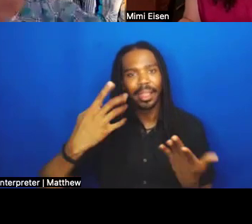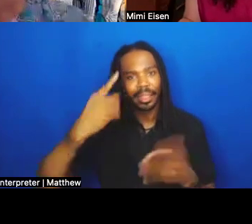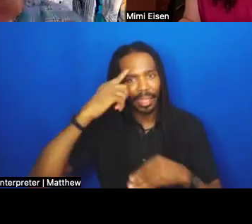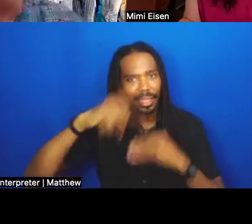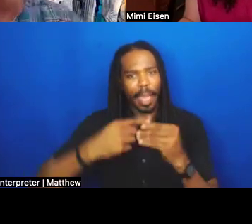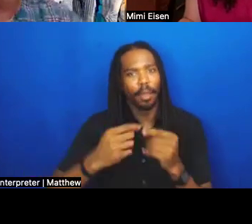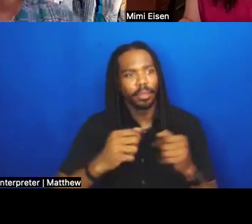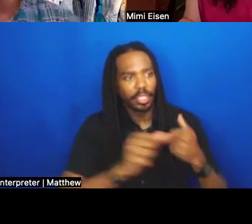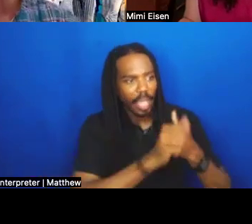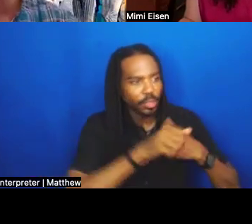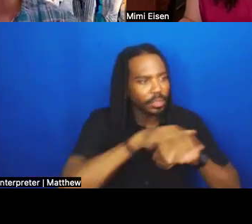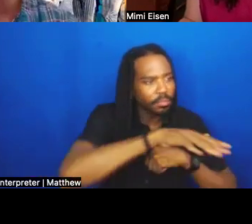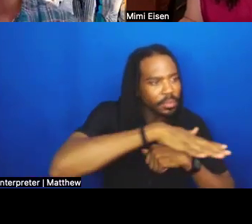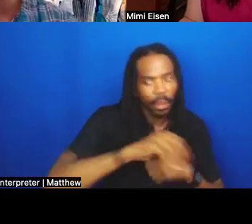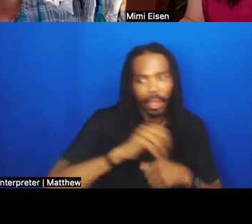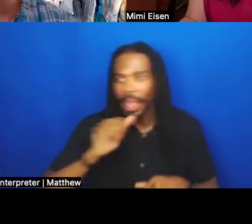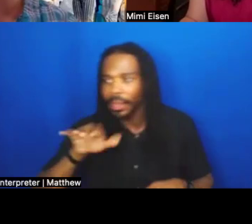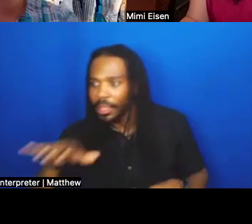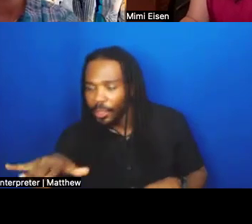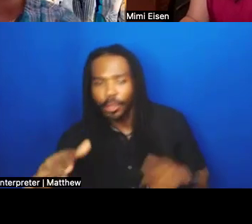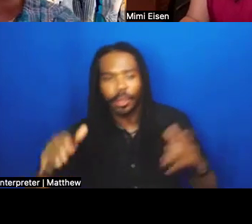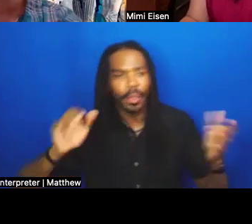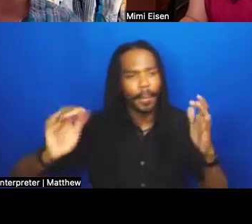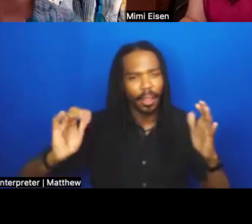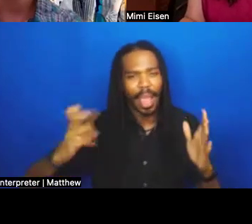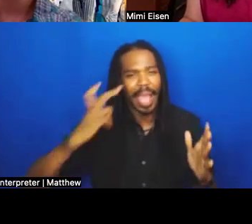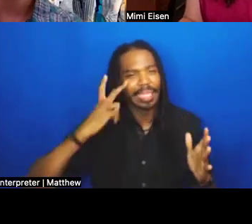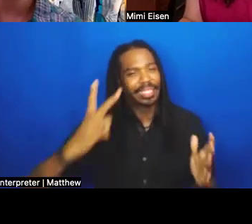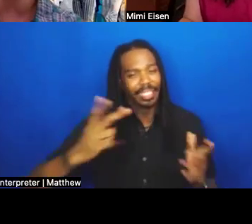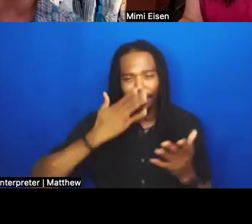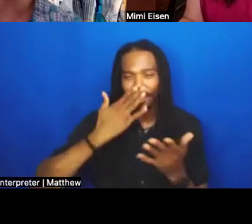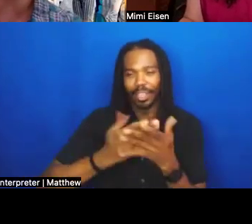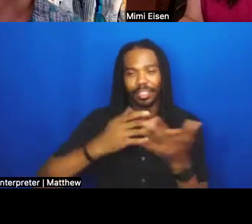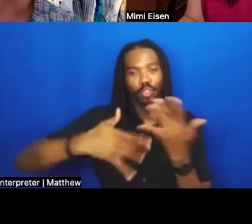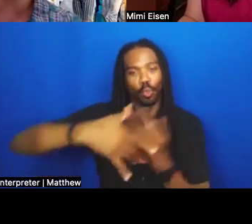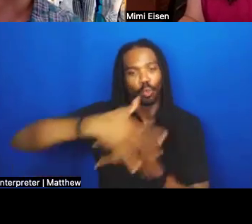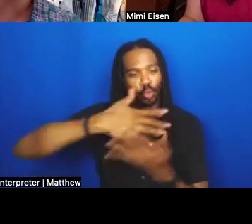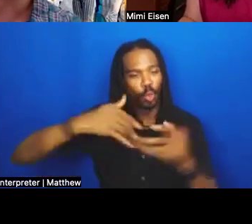big theme that I can see social studies courses talking about.